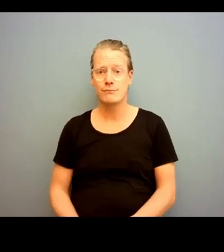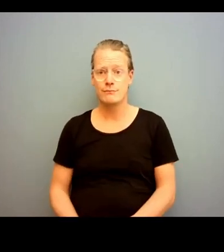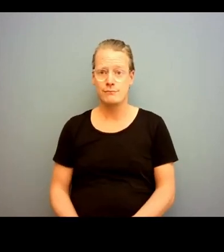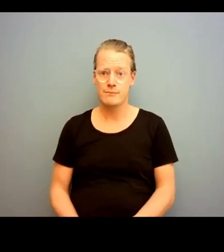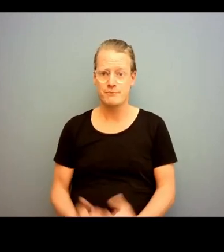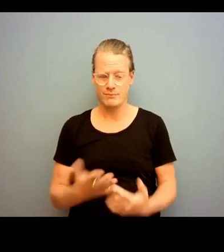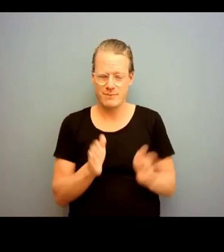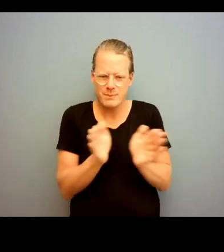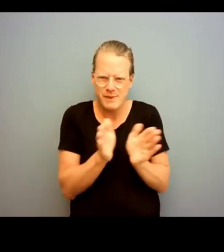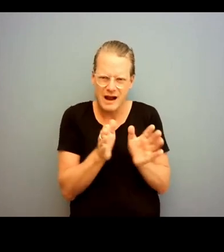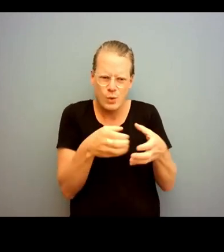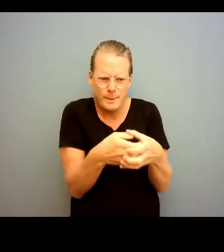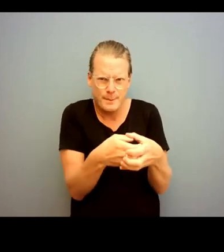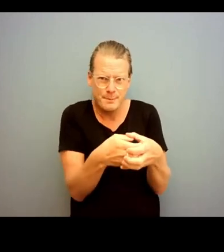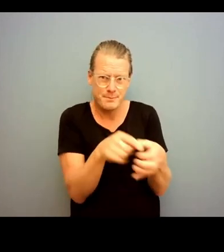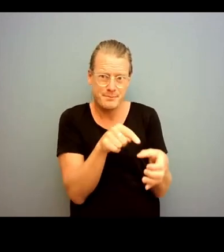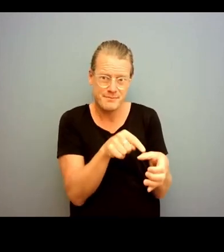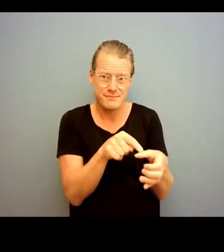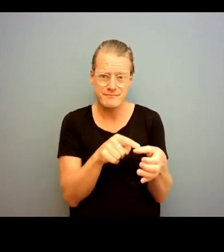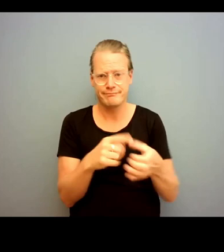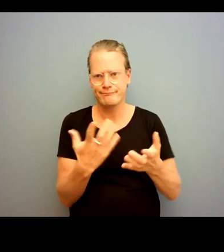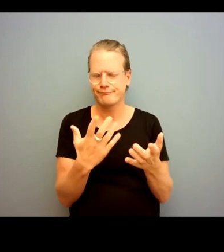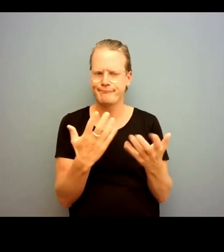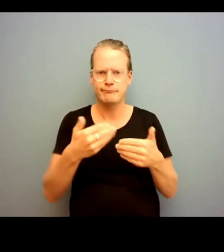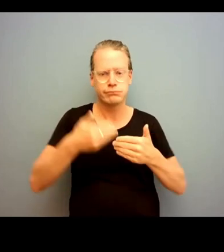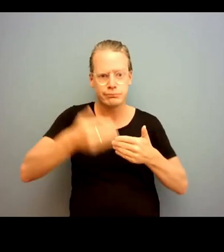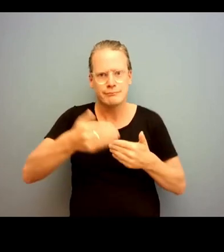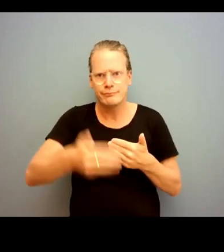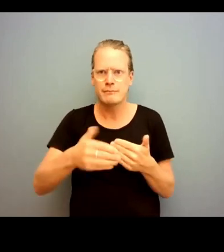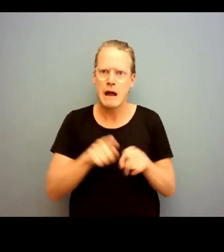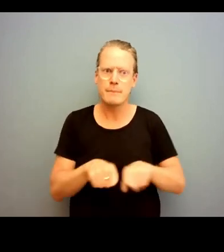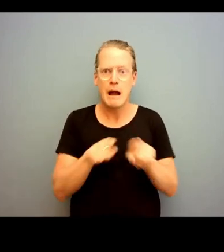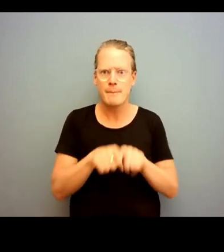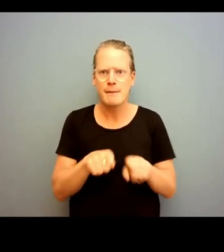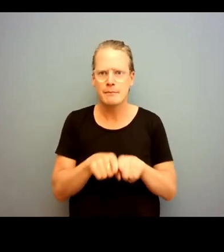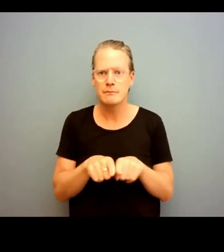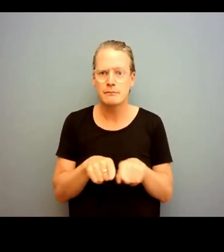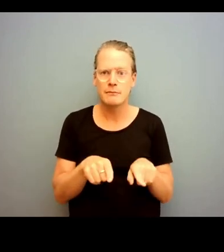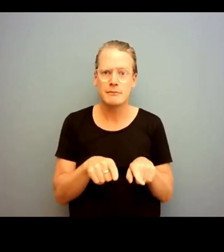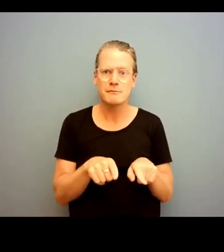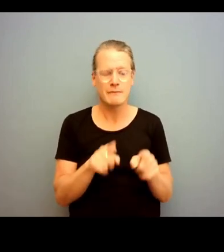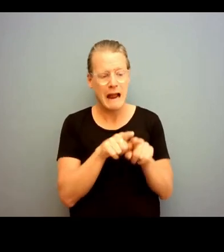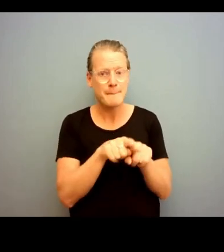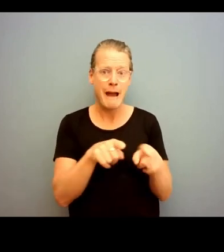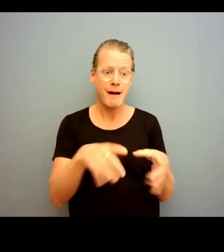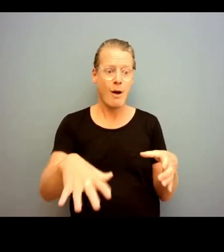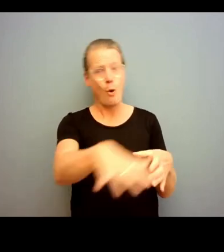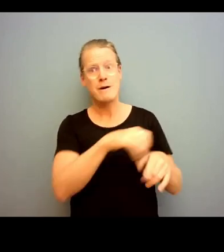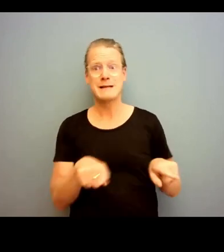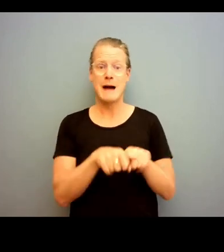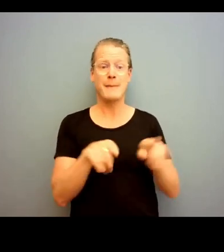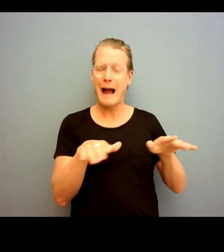societies, majority groups view them too often as one homogenous group. The need of those people